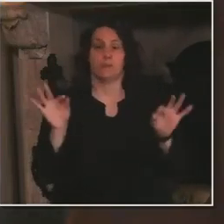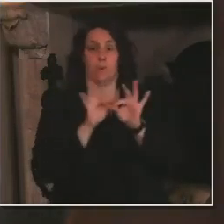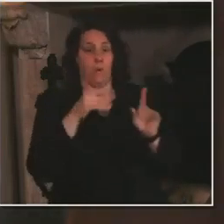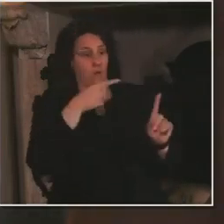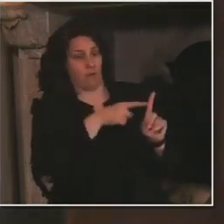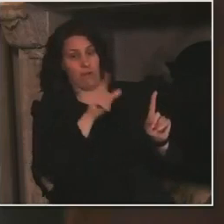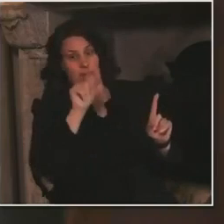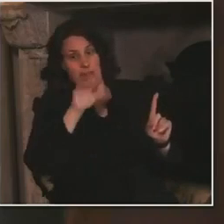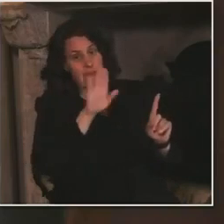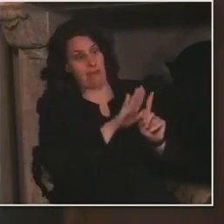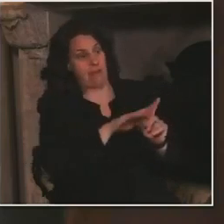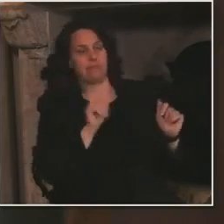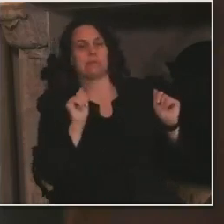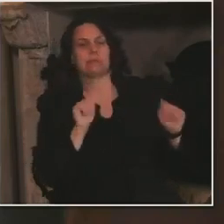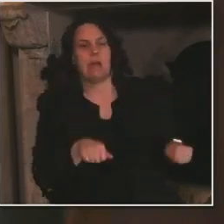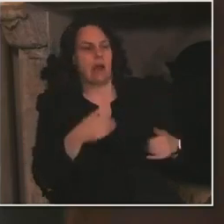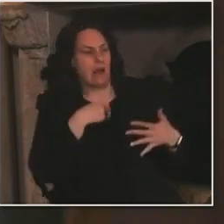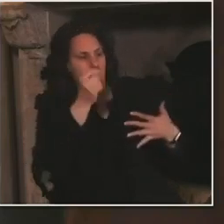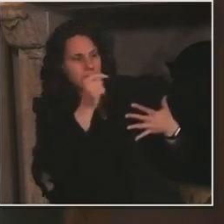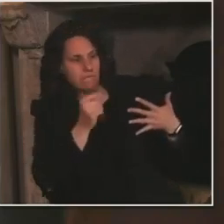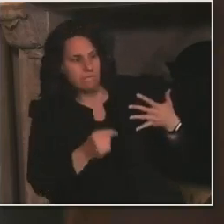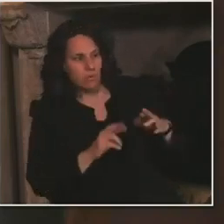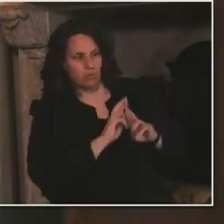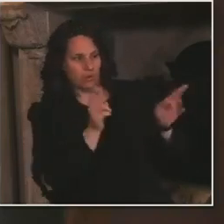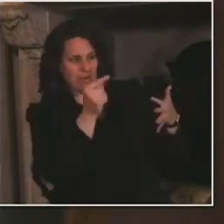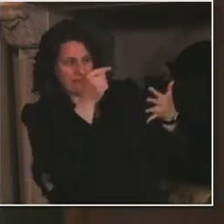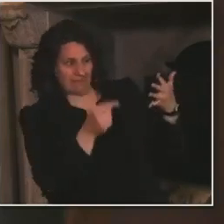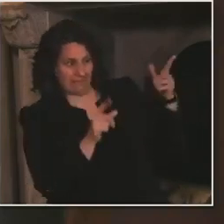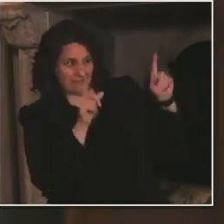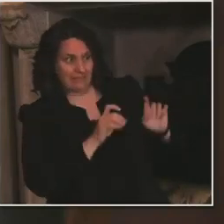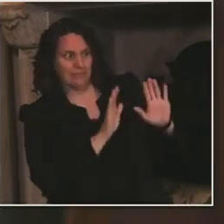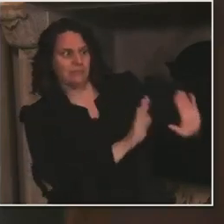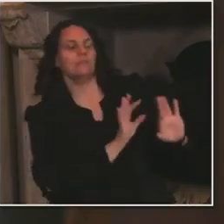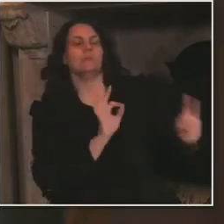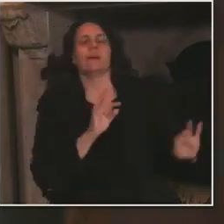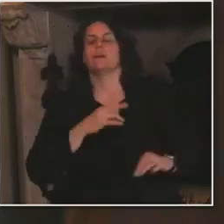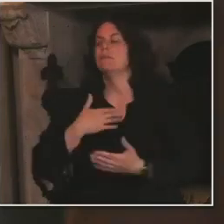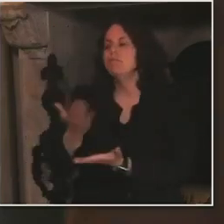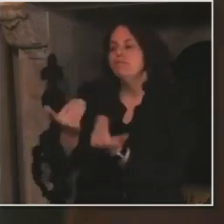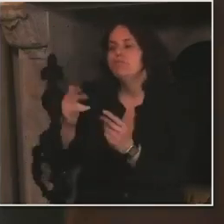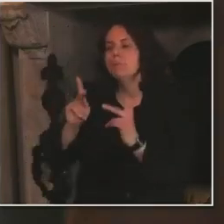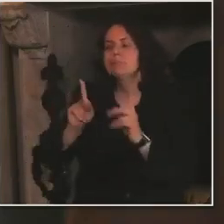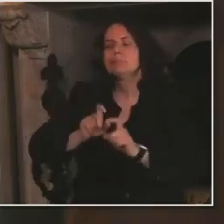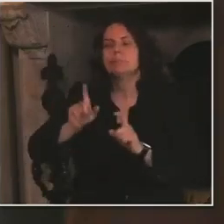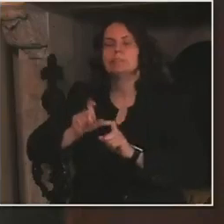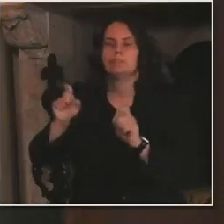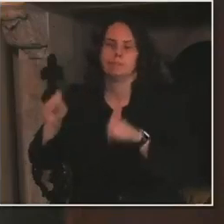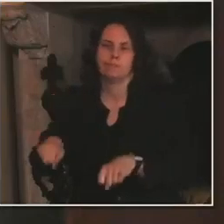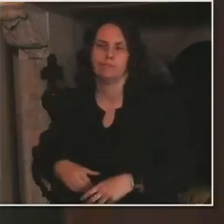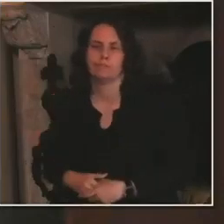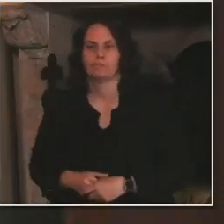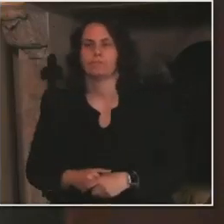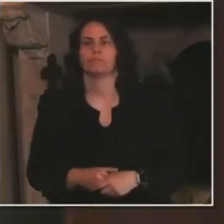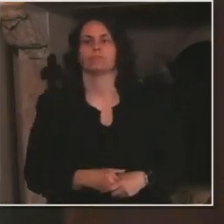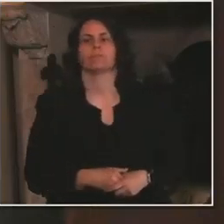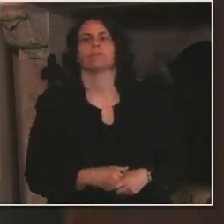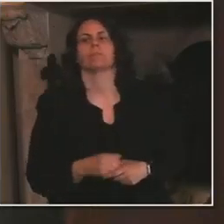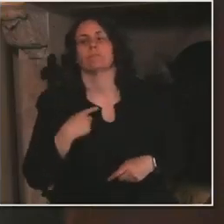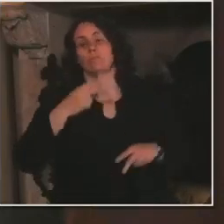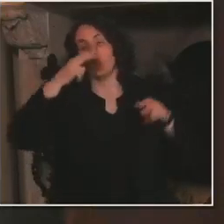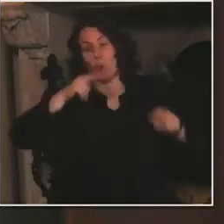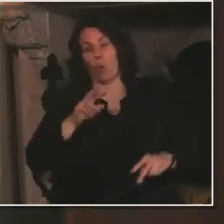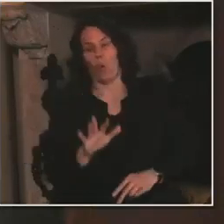as possible. But again, I think when we look around the state of Wisconsin at the rate at which people are